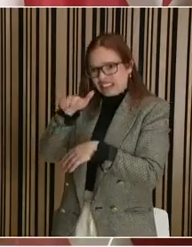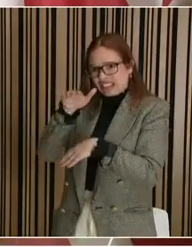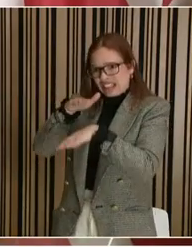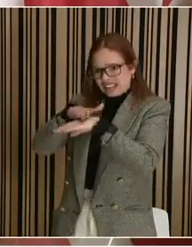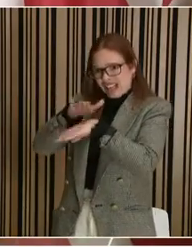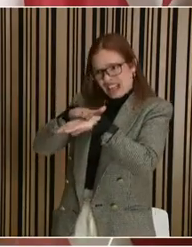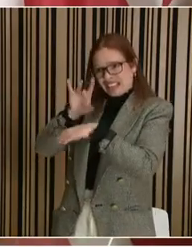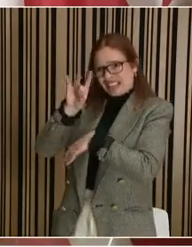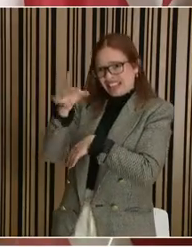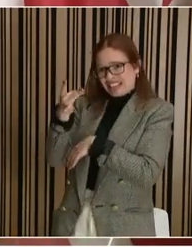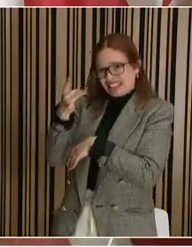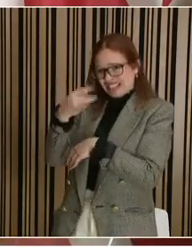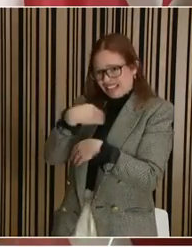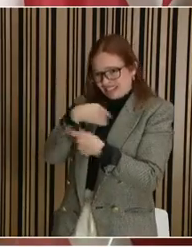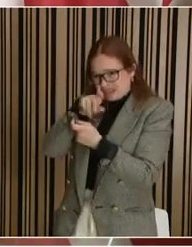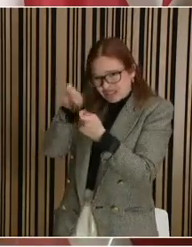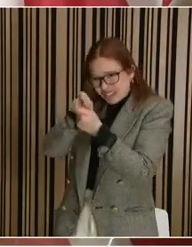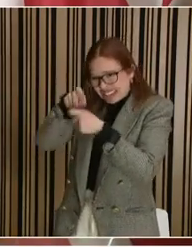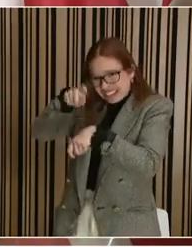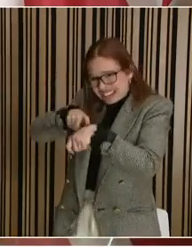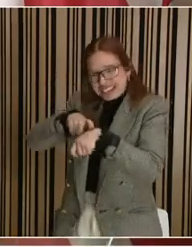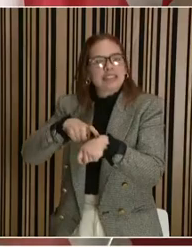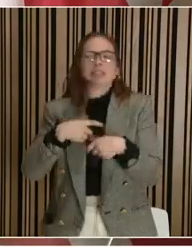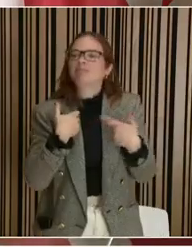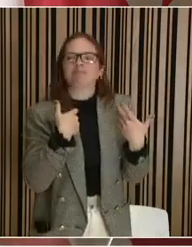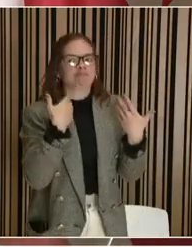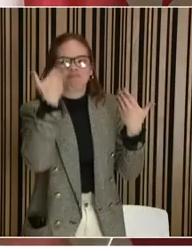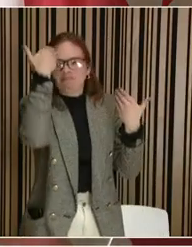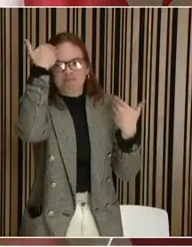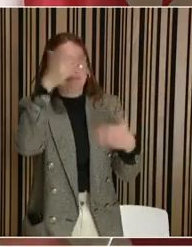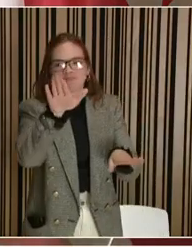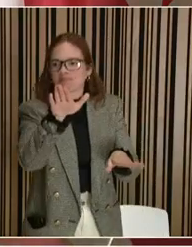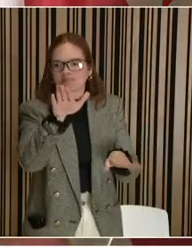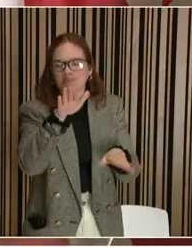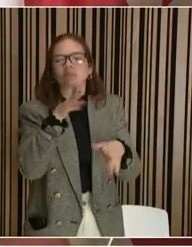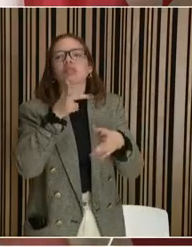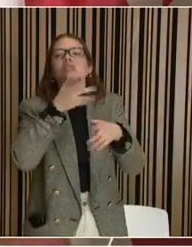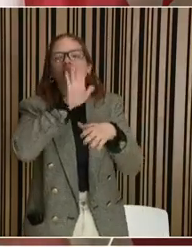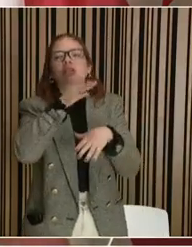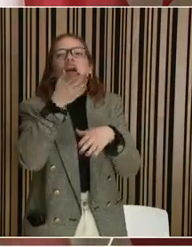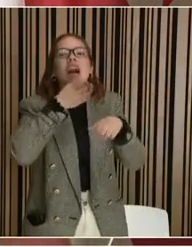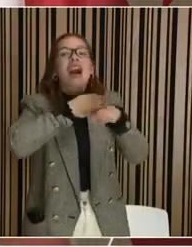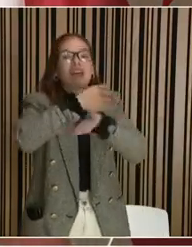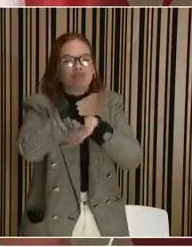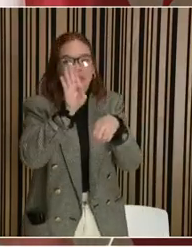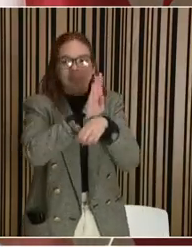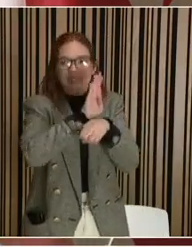definitely I was home, everybody was home, so it was after 6:30. All right, guys, thank you.